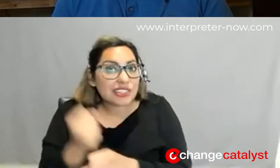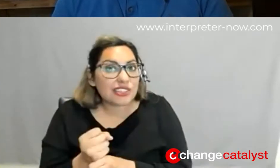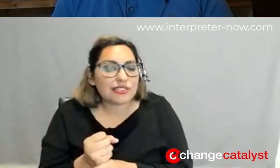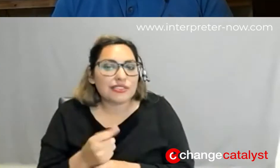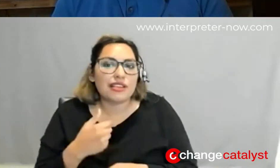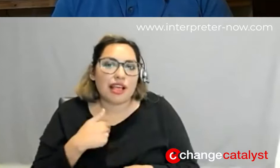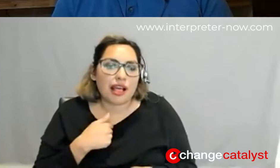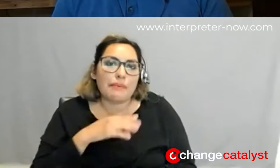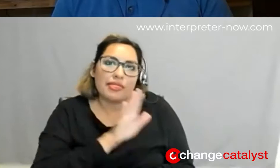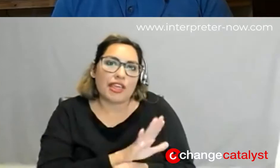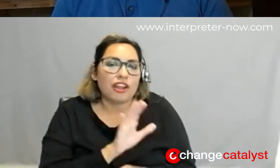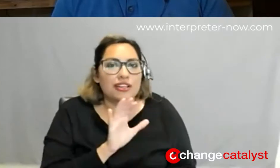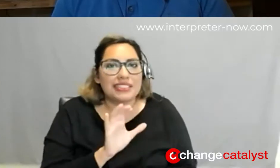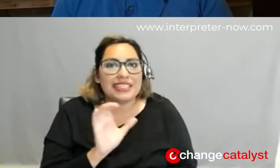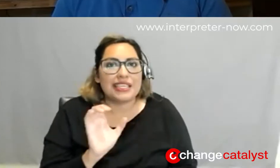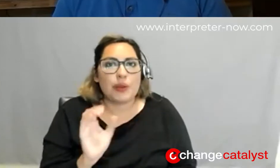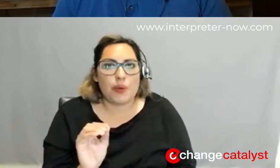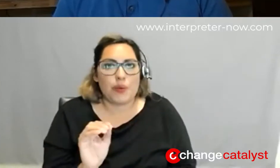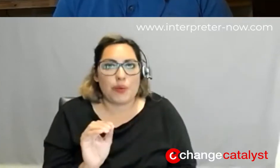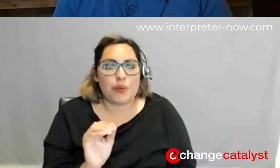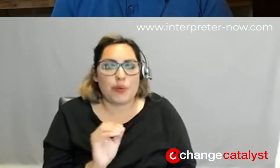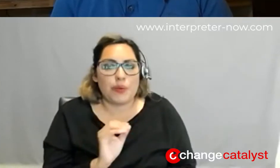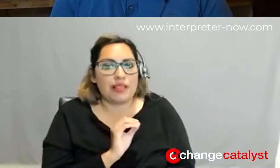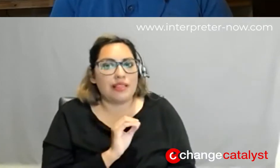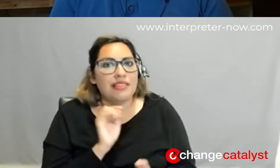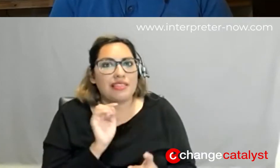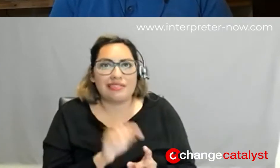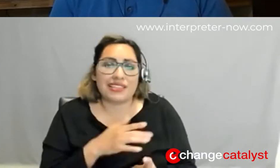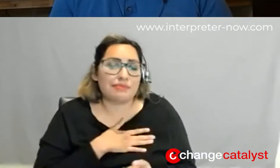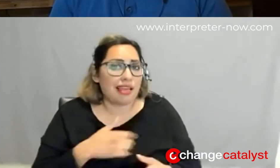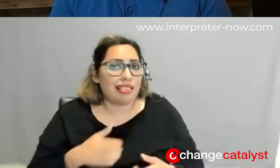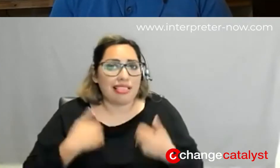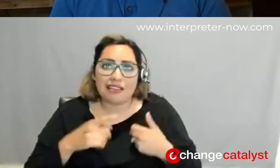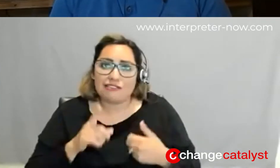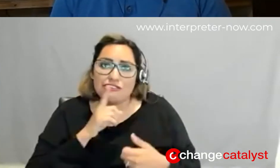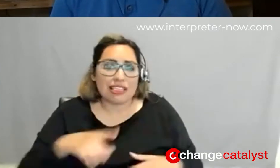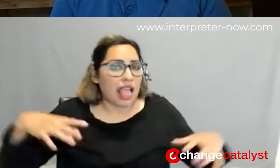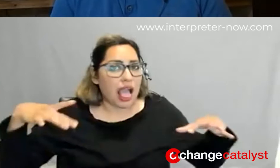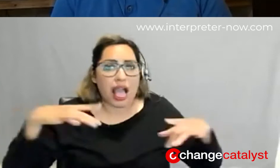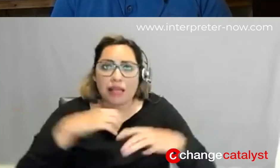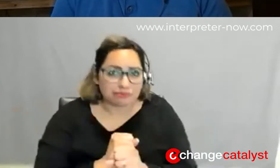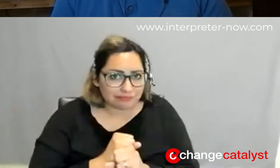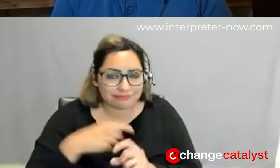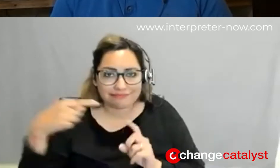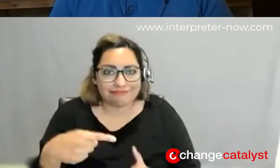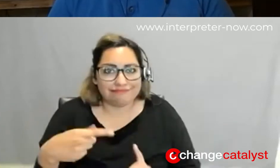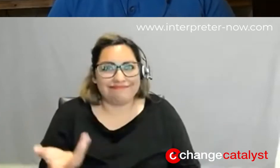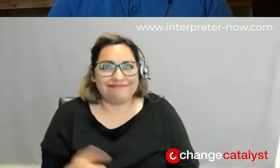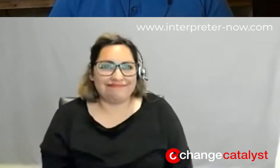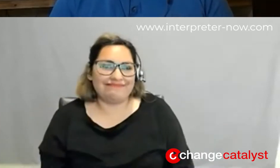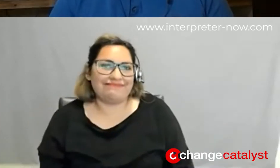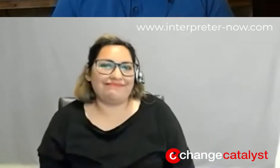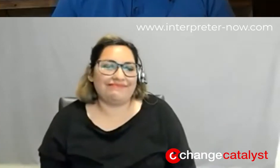Verity CEO. Wow. That was my life in a snapshot. And then I'm going to hand it over to you.